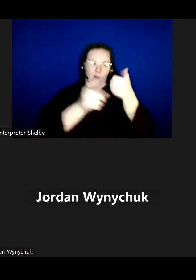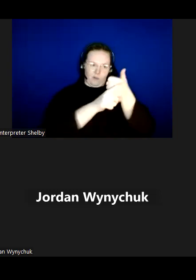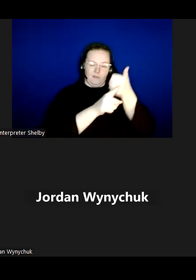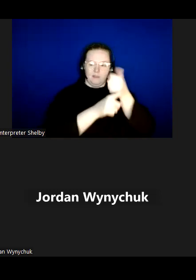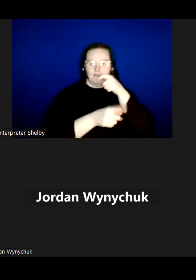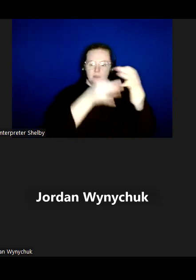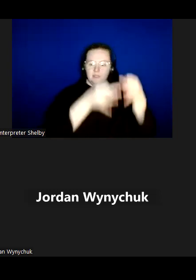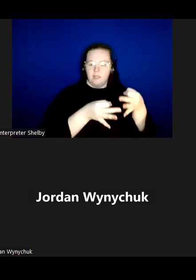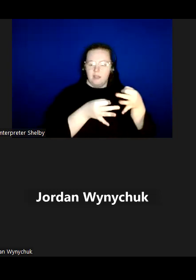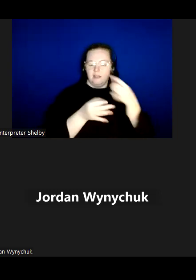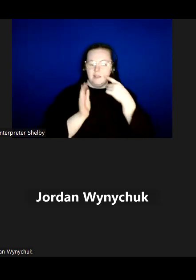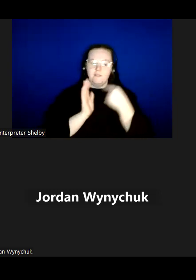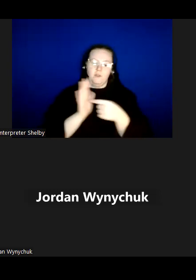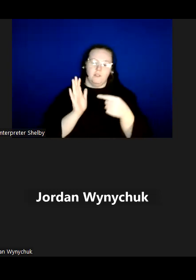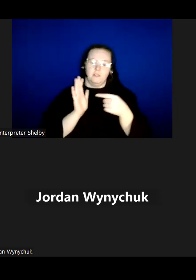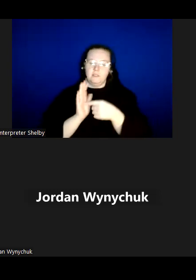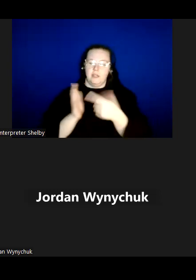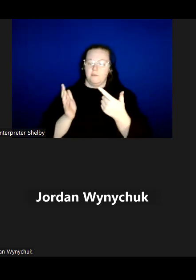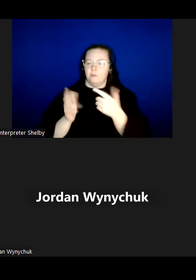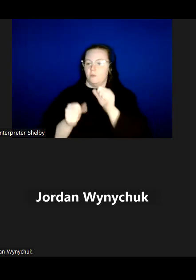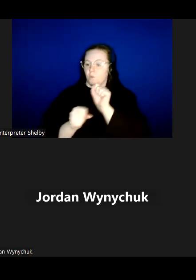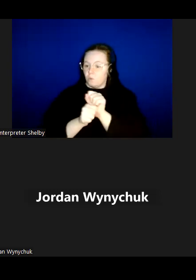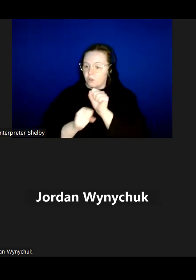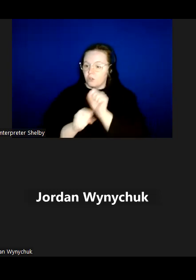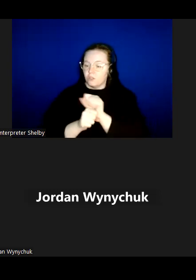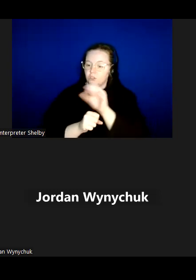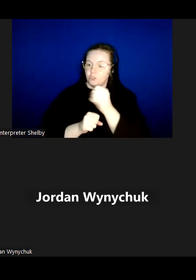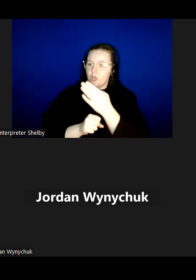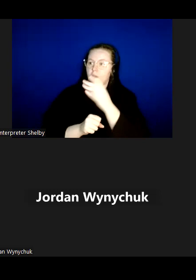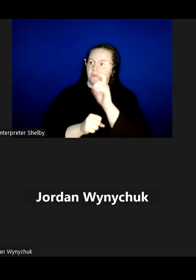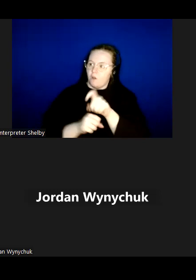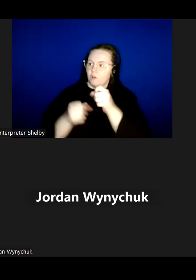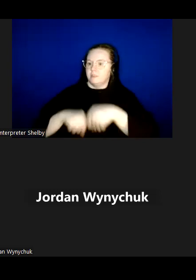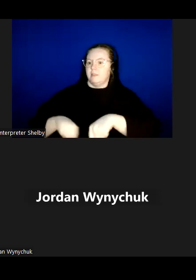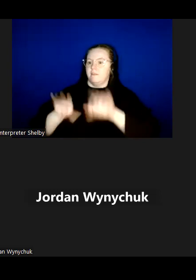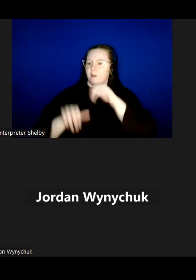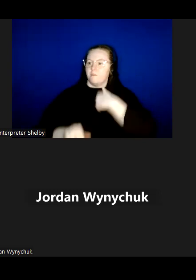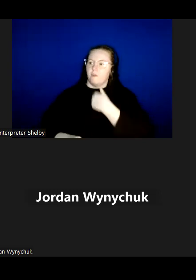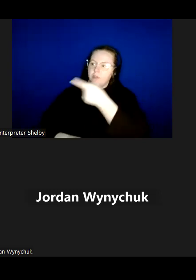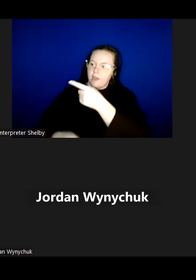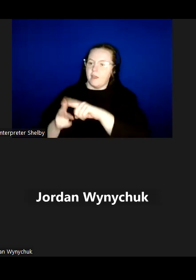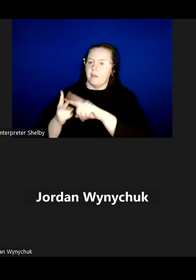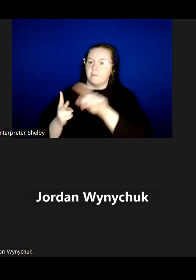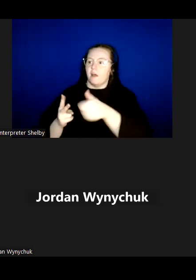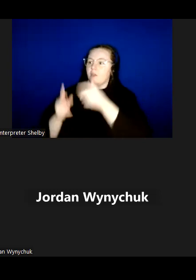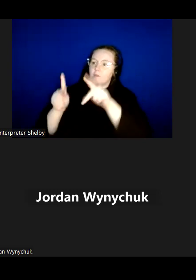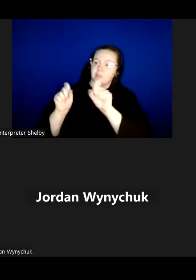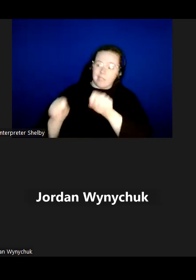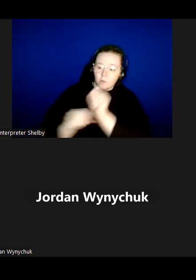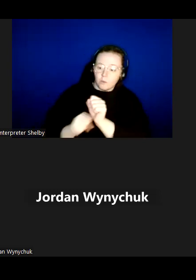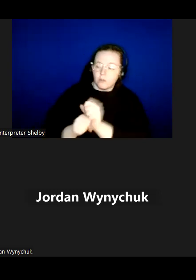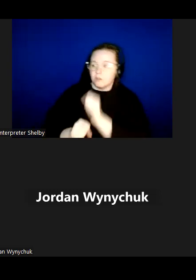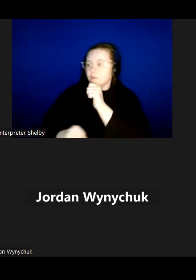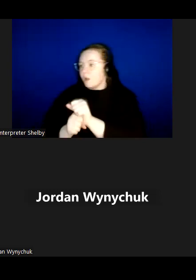account. Things like, was a career sacrificed? Can this person work? Whole bunch of things that the courts look at